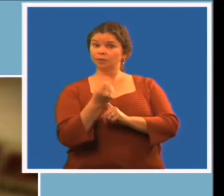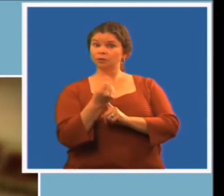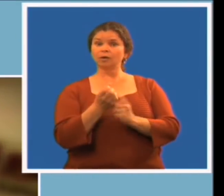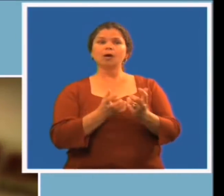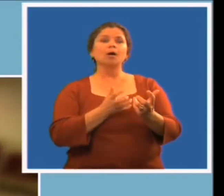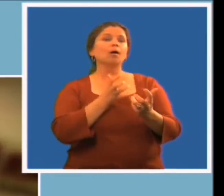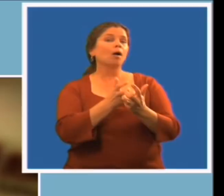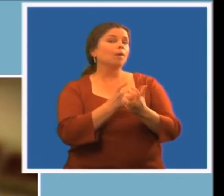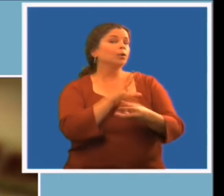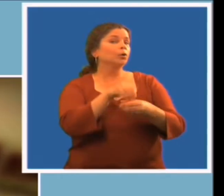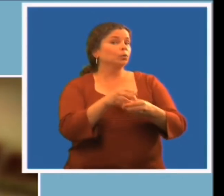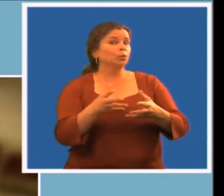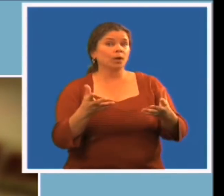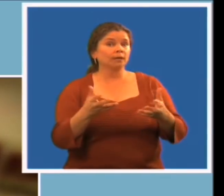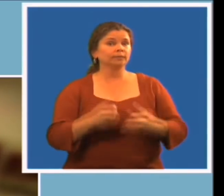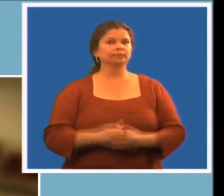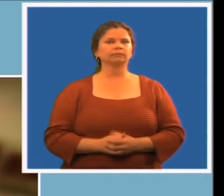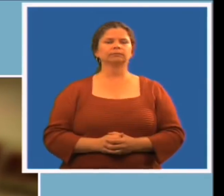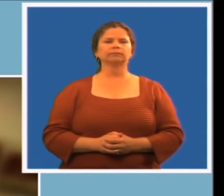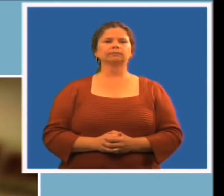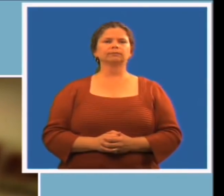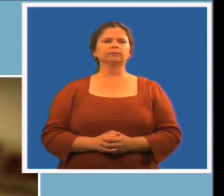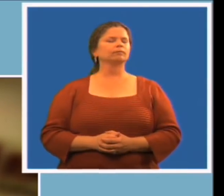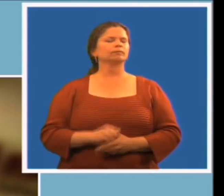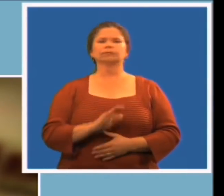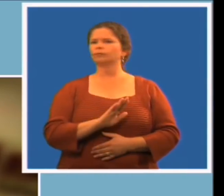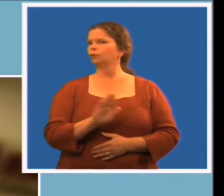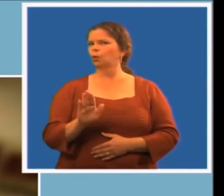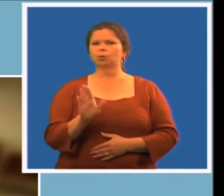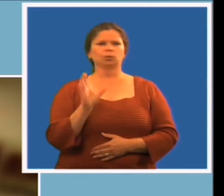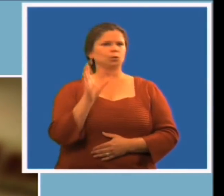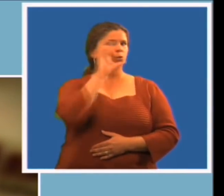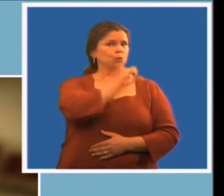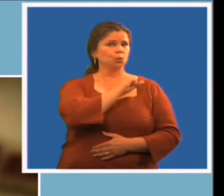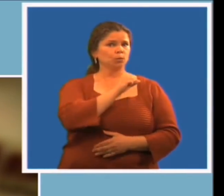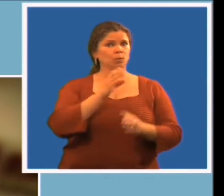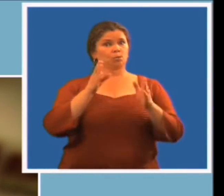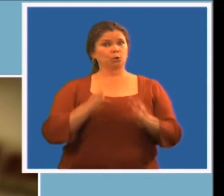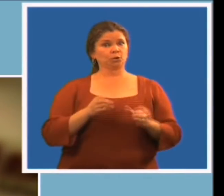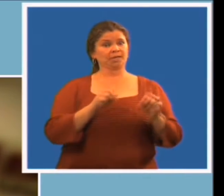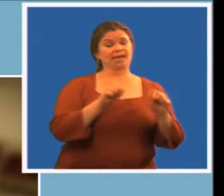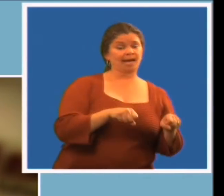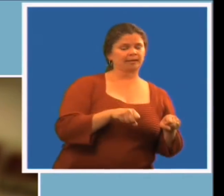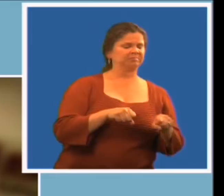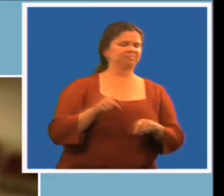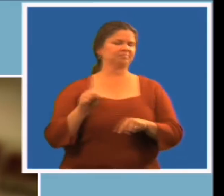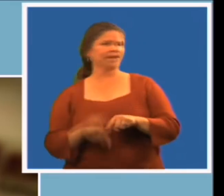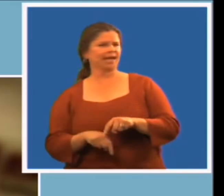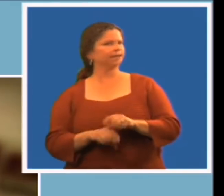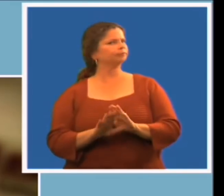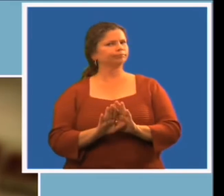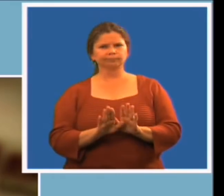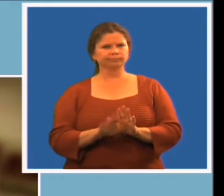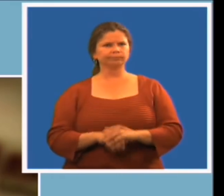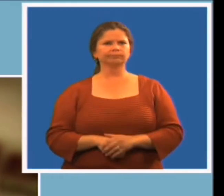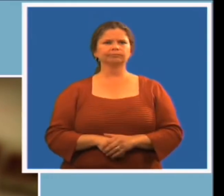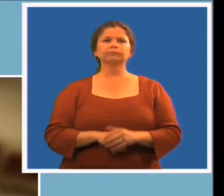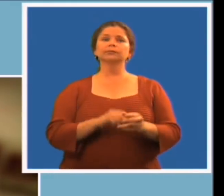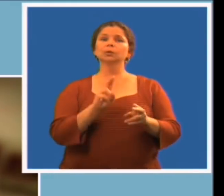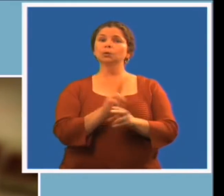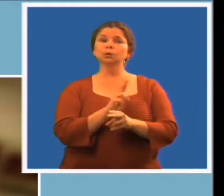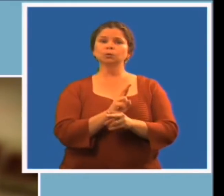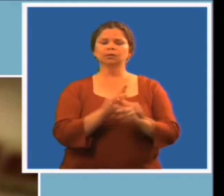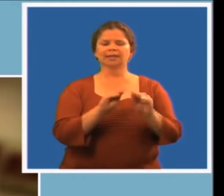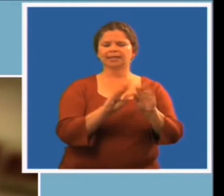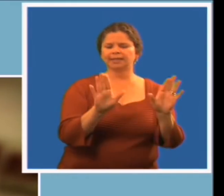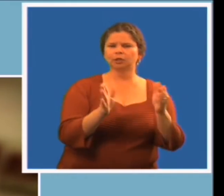In this case, accommodation would include: don't assume what a person can or cannot do. Use